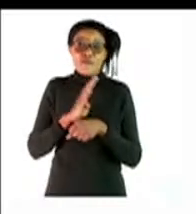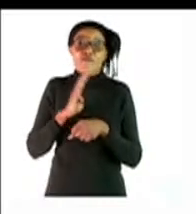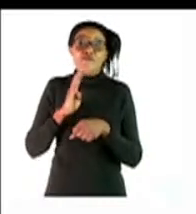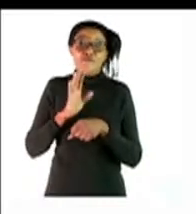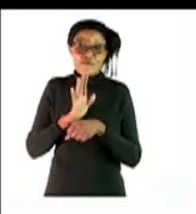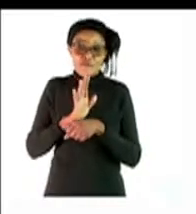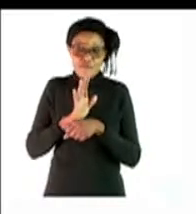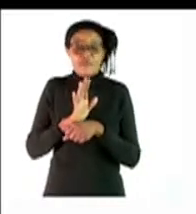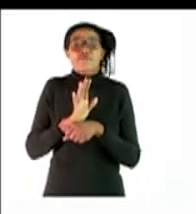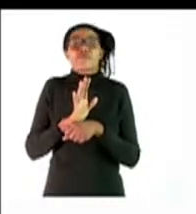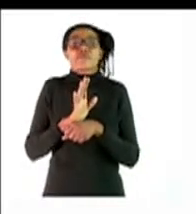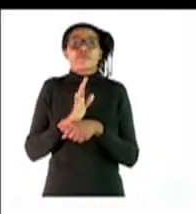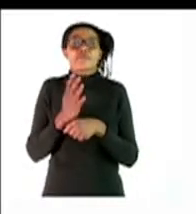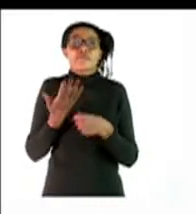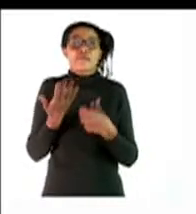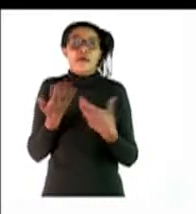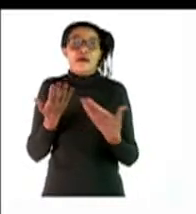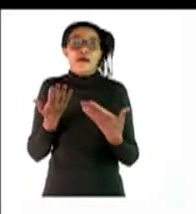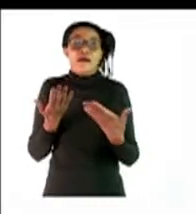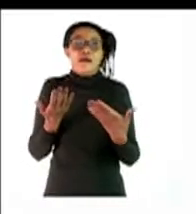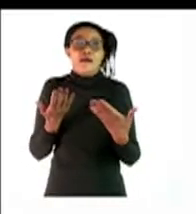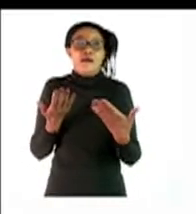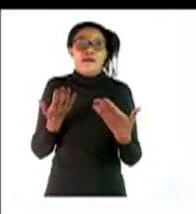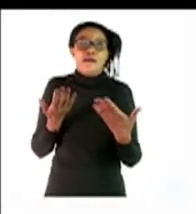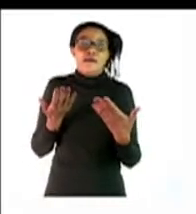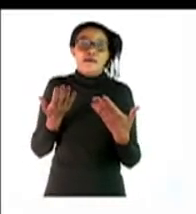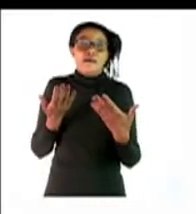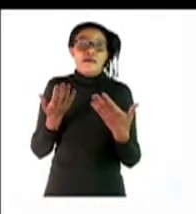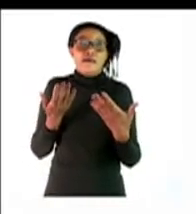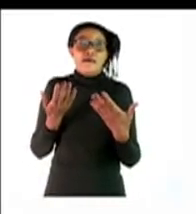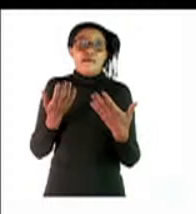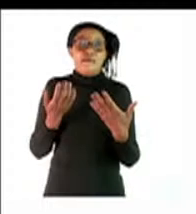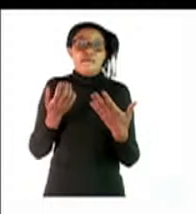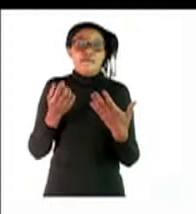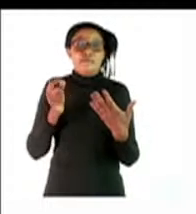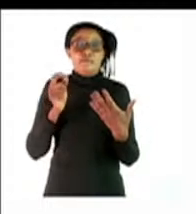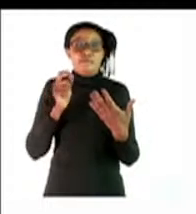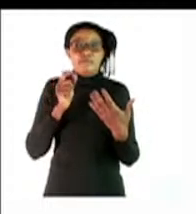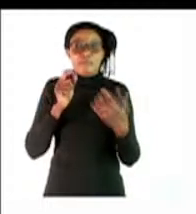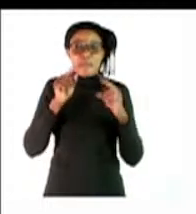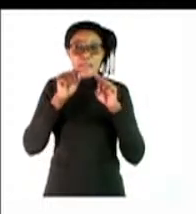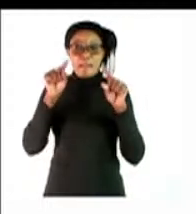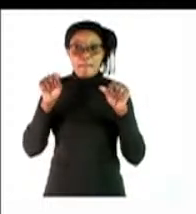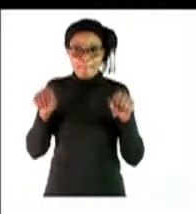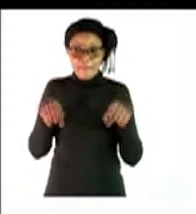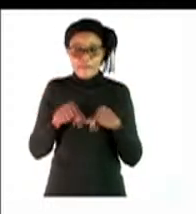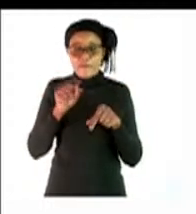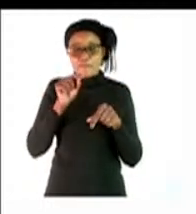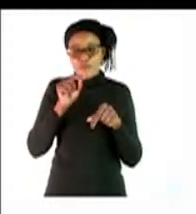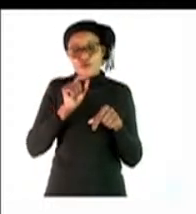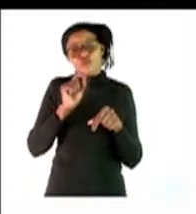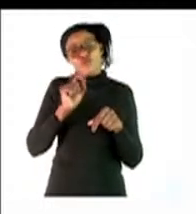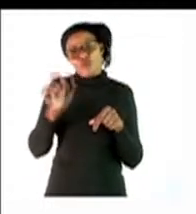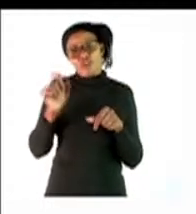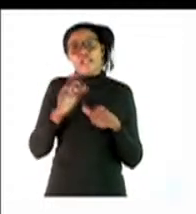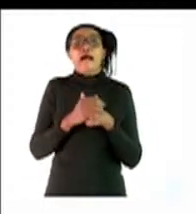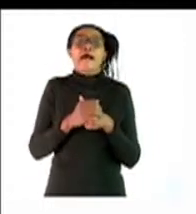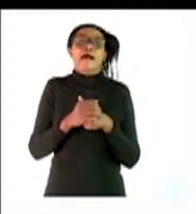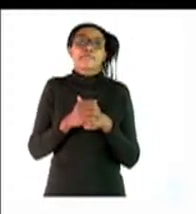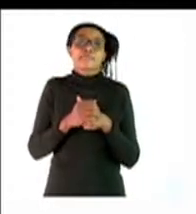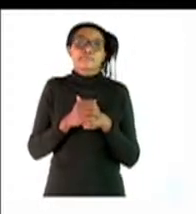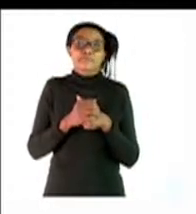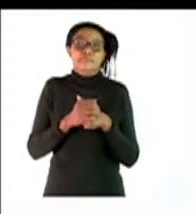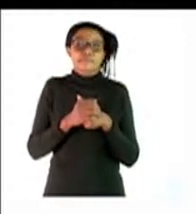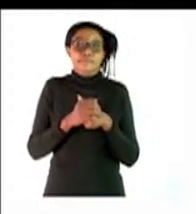fourth or fifth. Fill in the correct position in the empty block provided